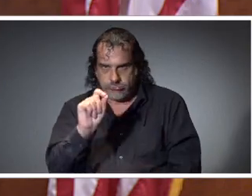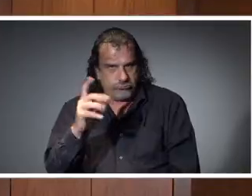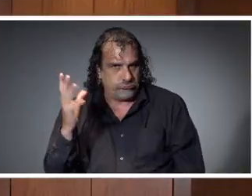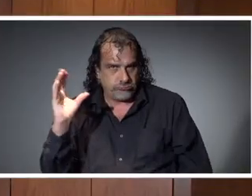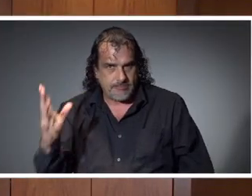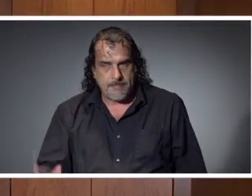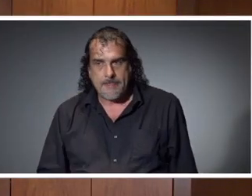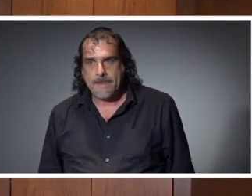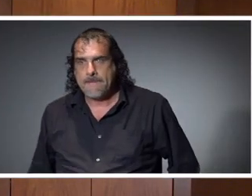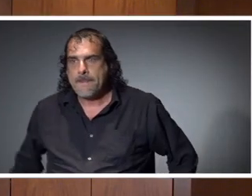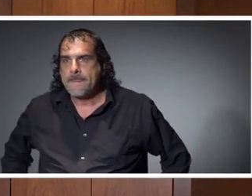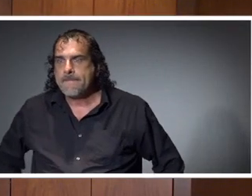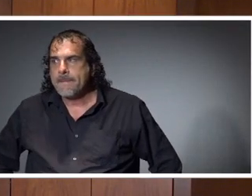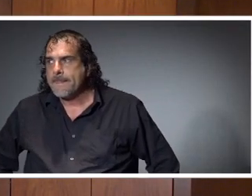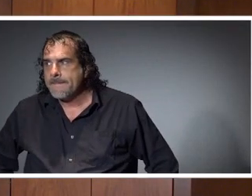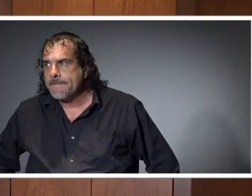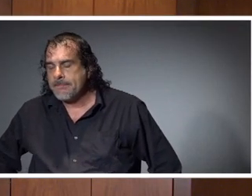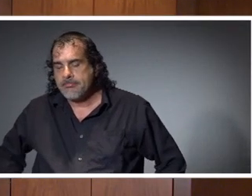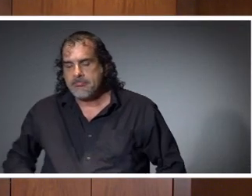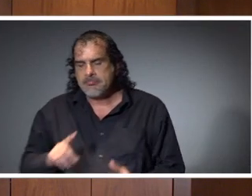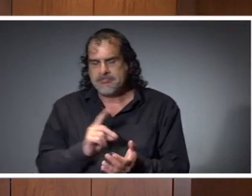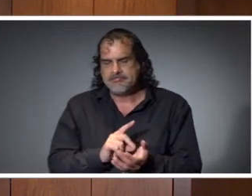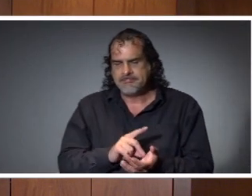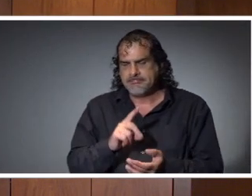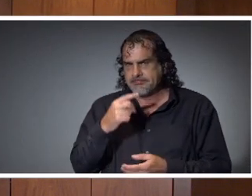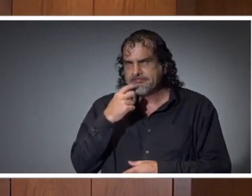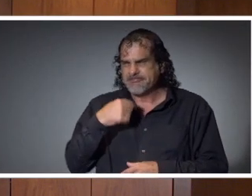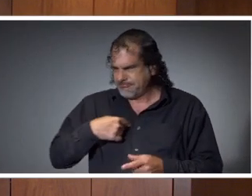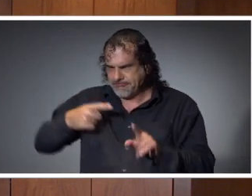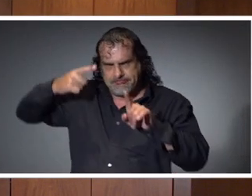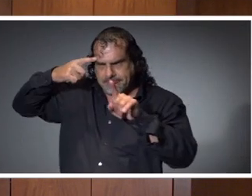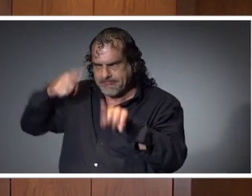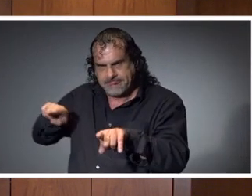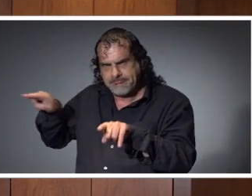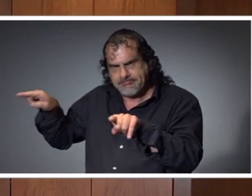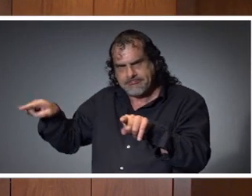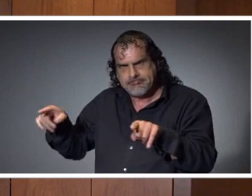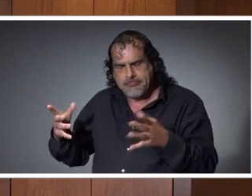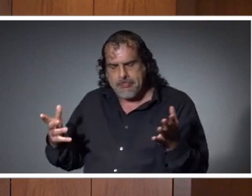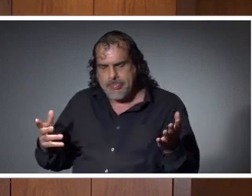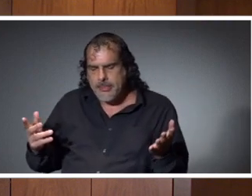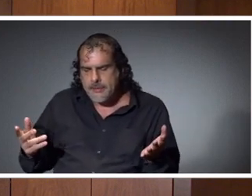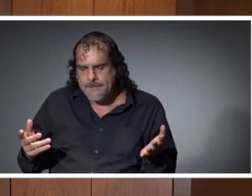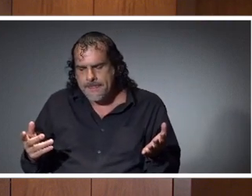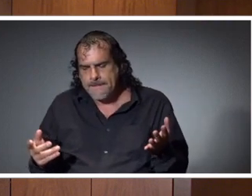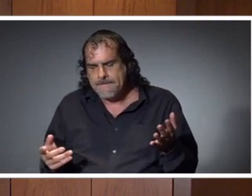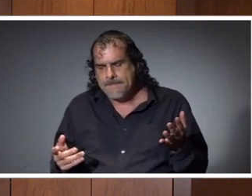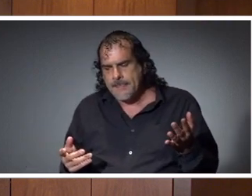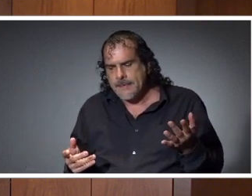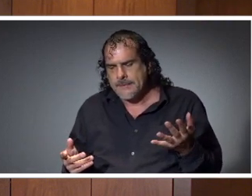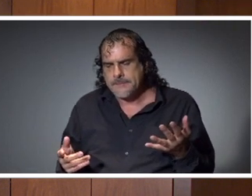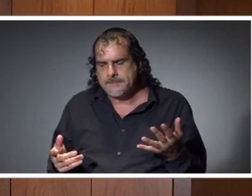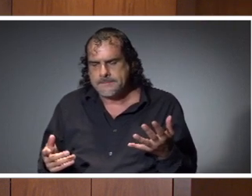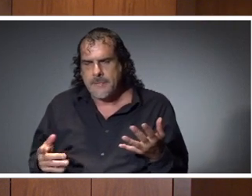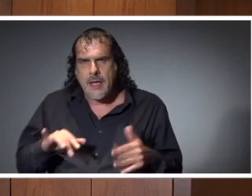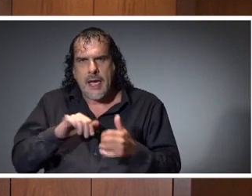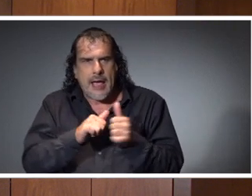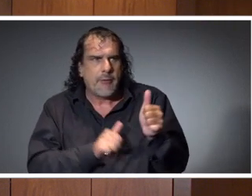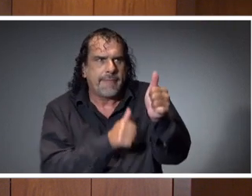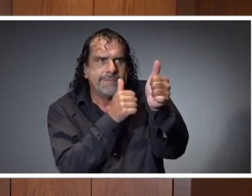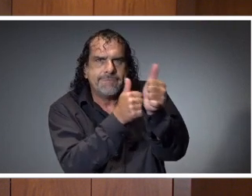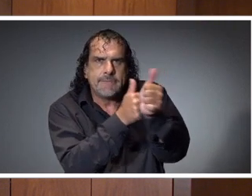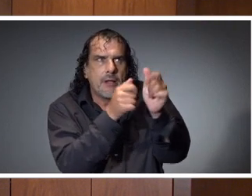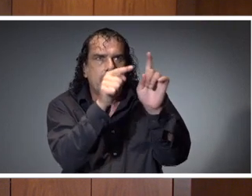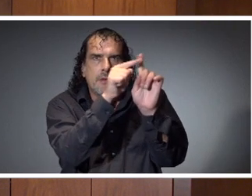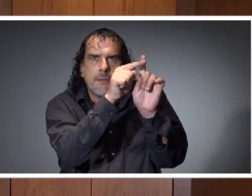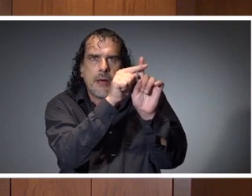So, yeah, and I agree. I mean, if you look at our how it tracks with our positivity rate, they